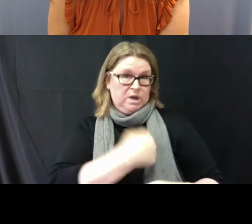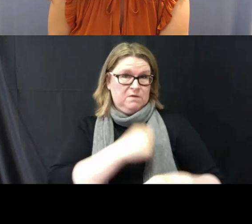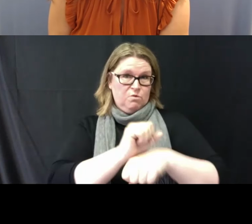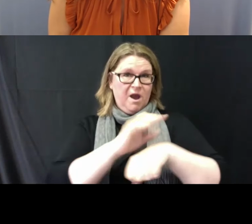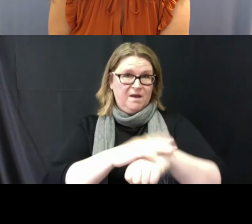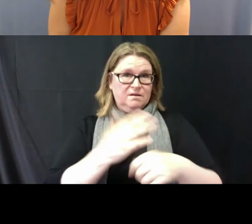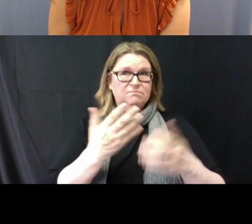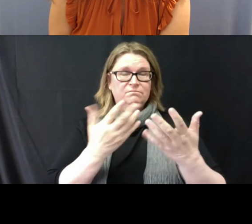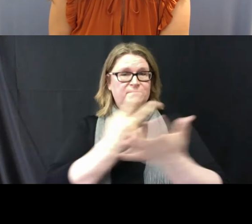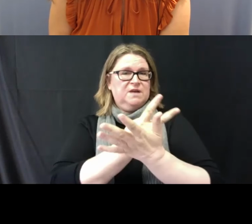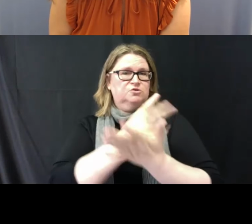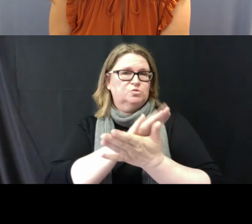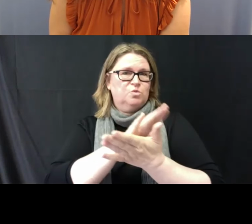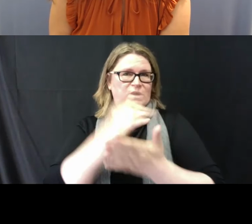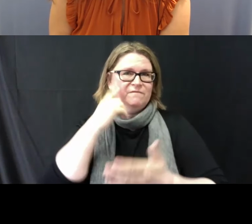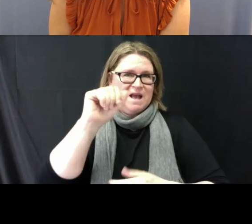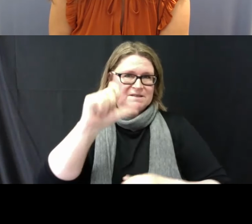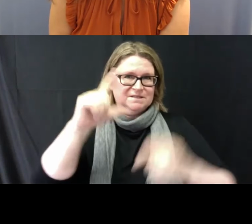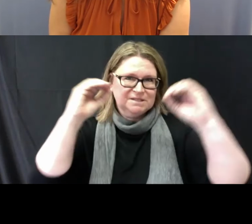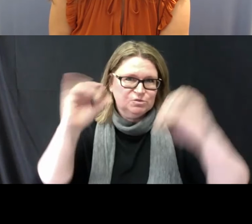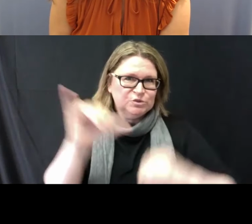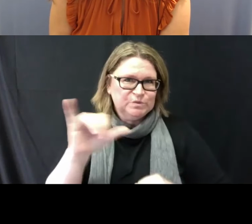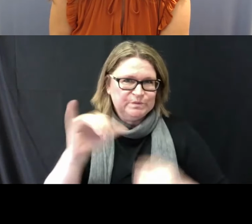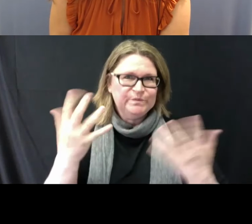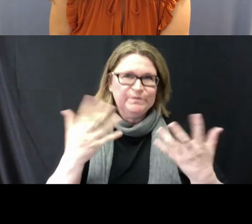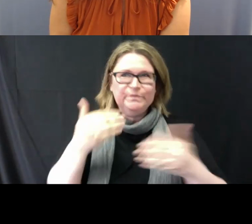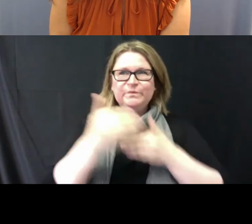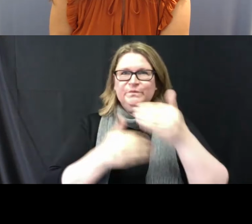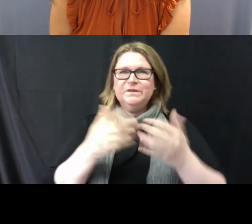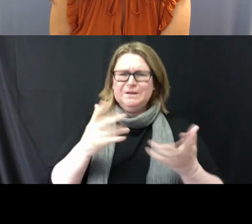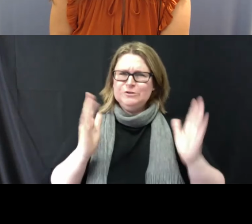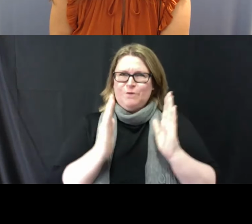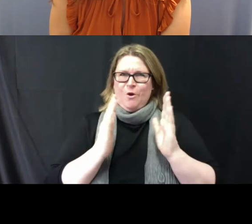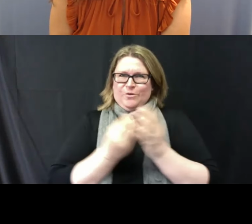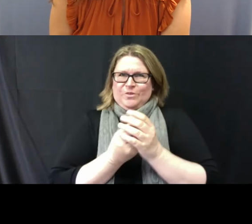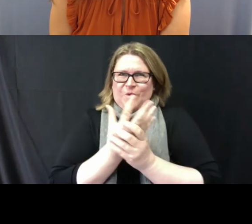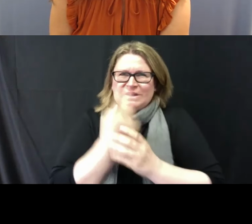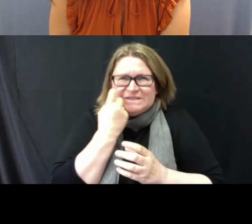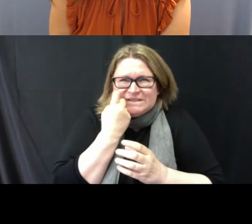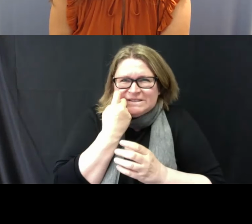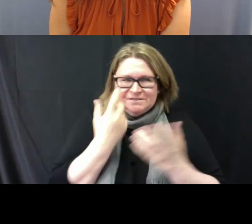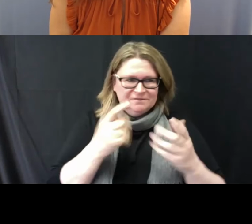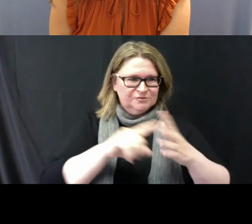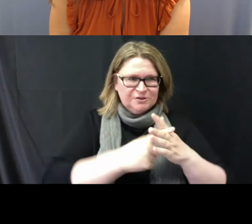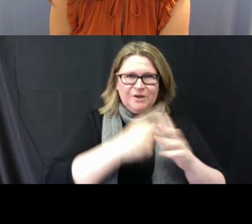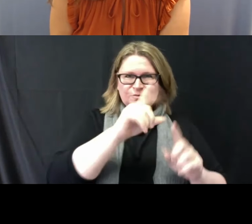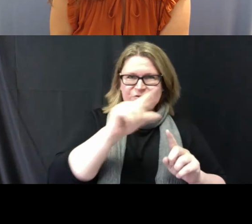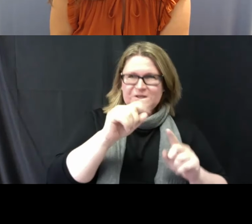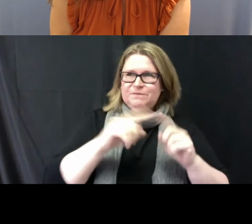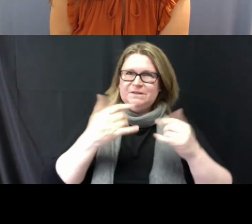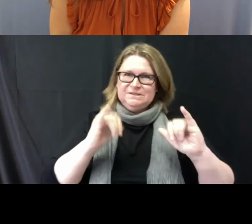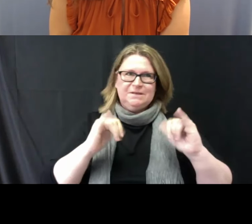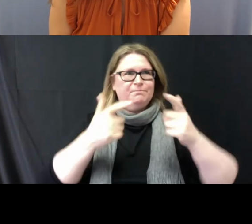So we are working as graduates, instructors as well. It's